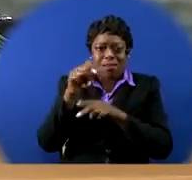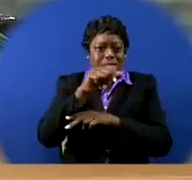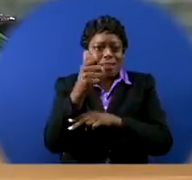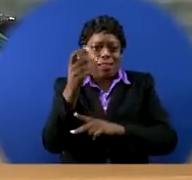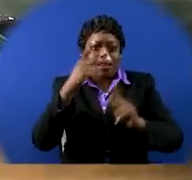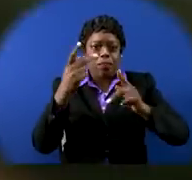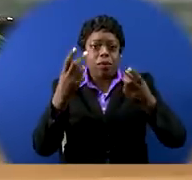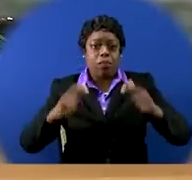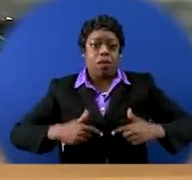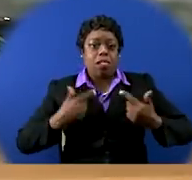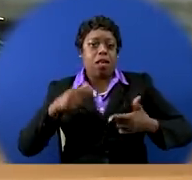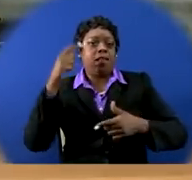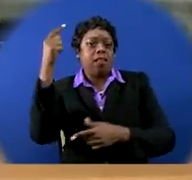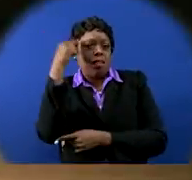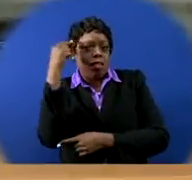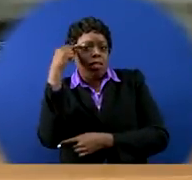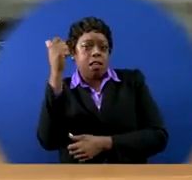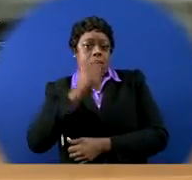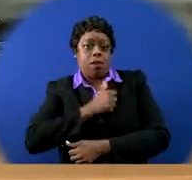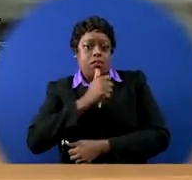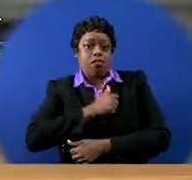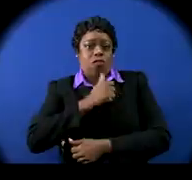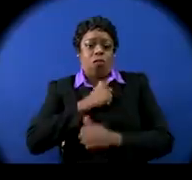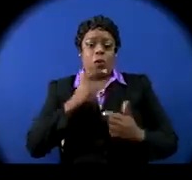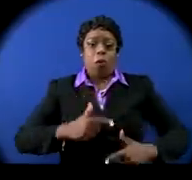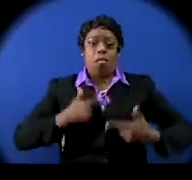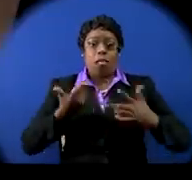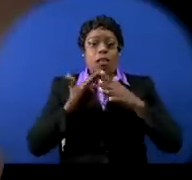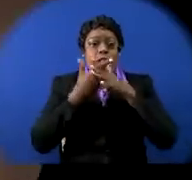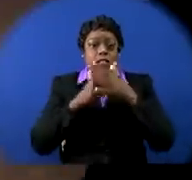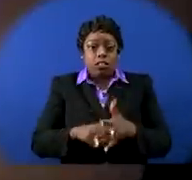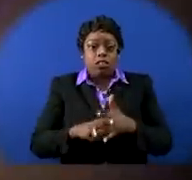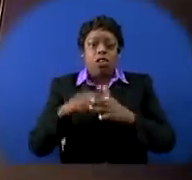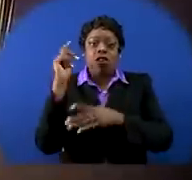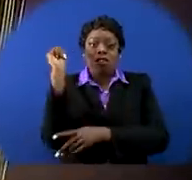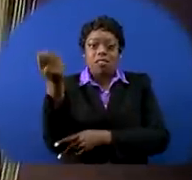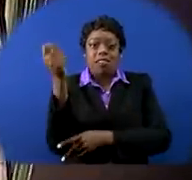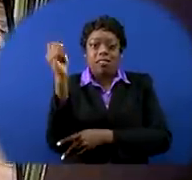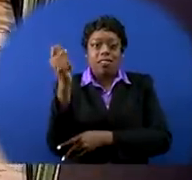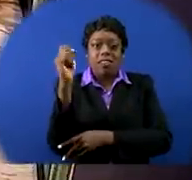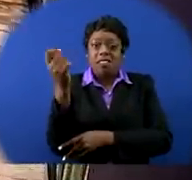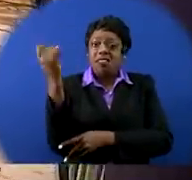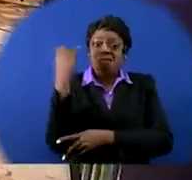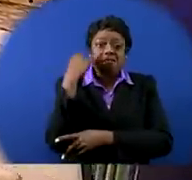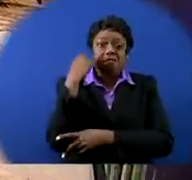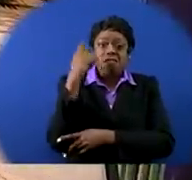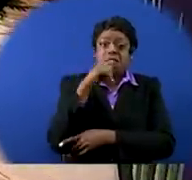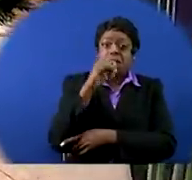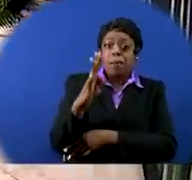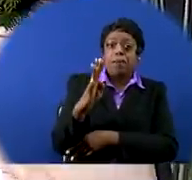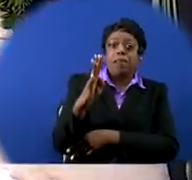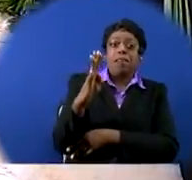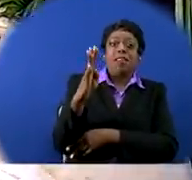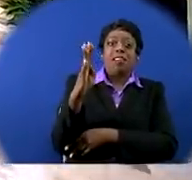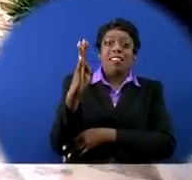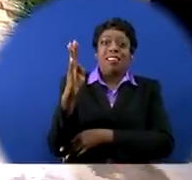now. Just think about your own life and begin to testify. If it had not been,